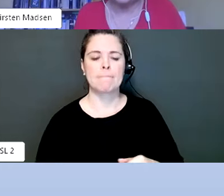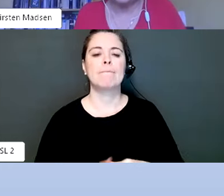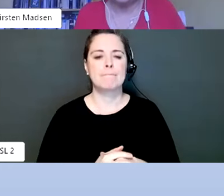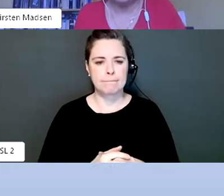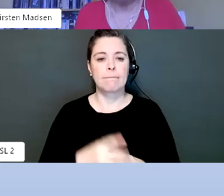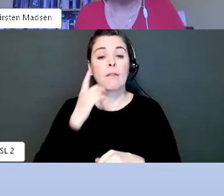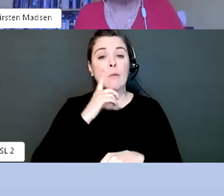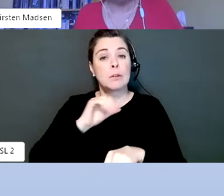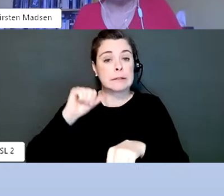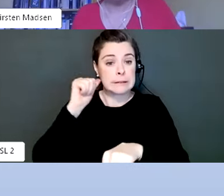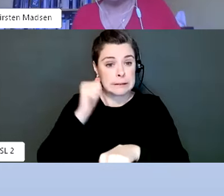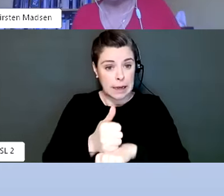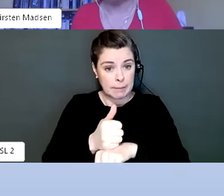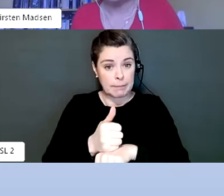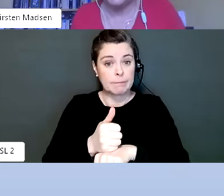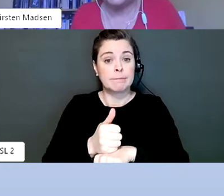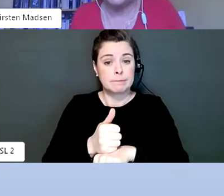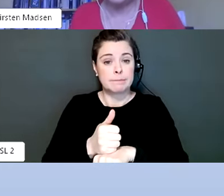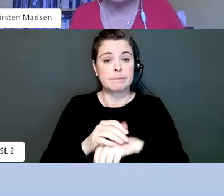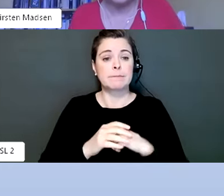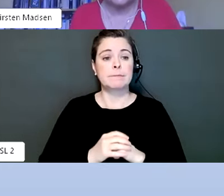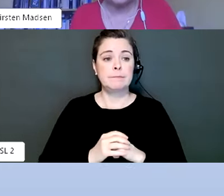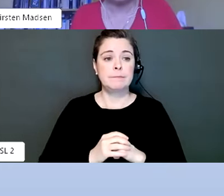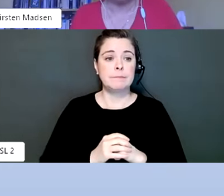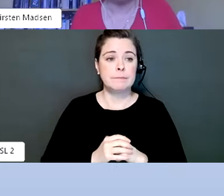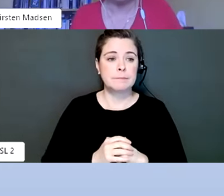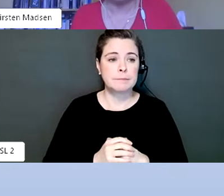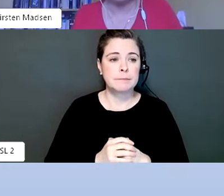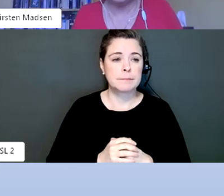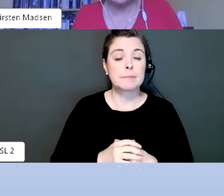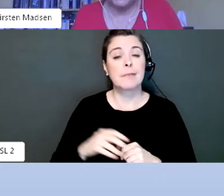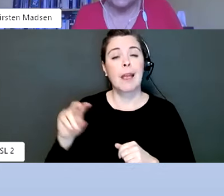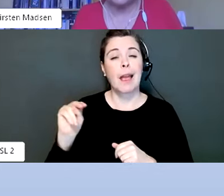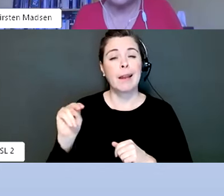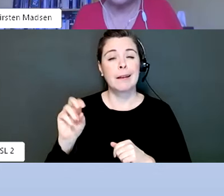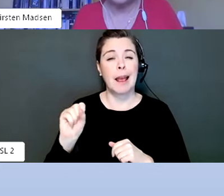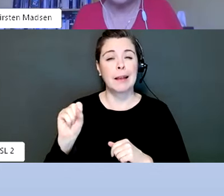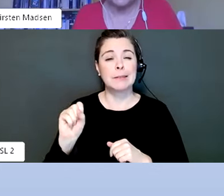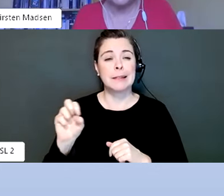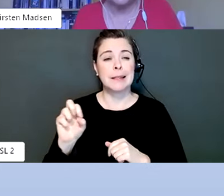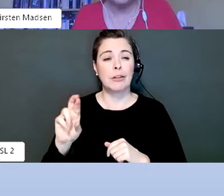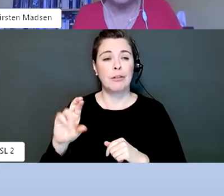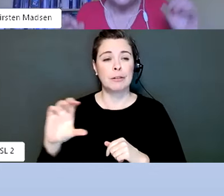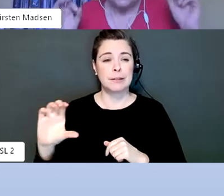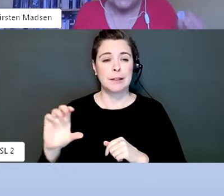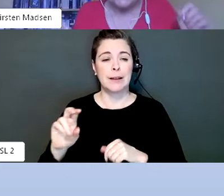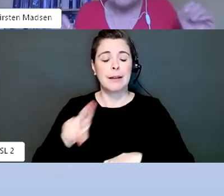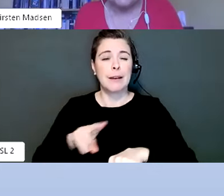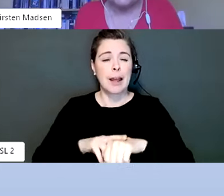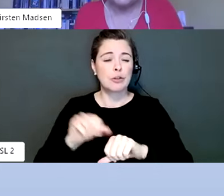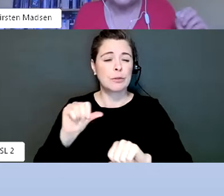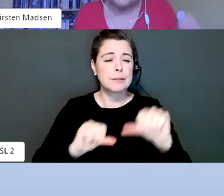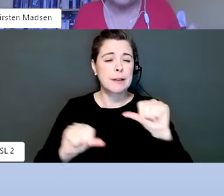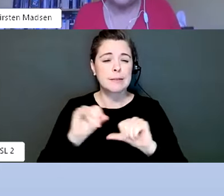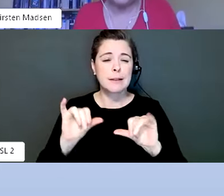NSERC, so the Natural Sciences and Engineering Research Council of Canada, we have